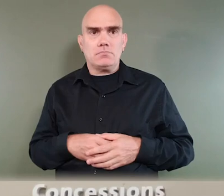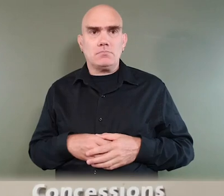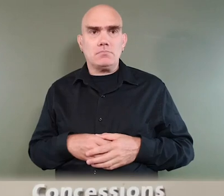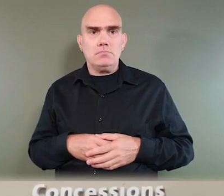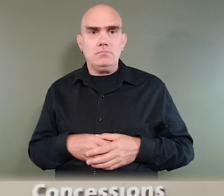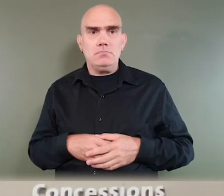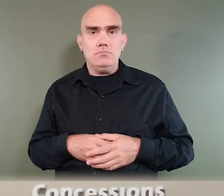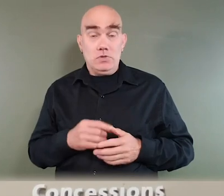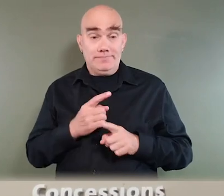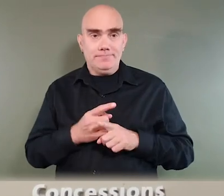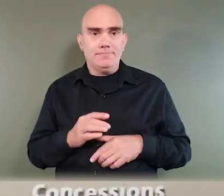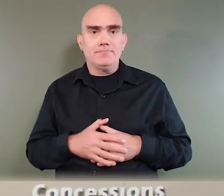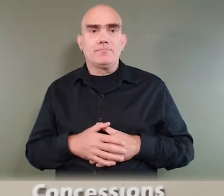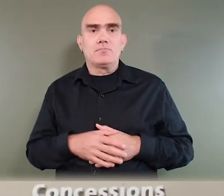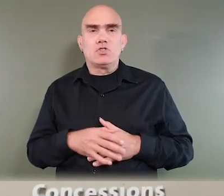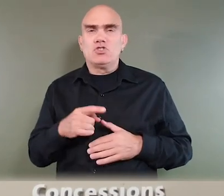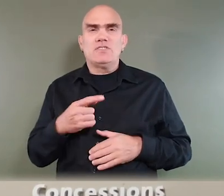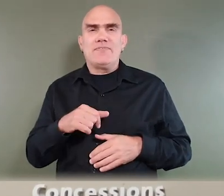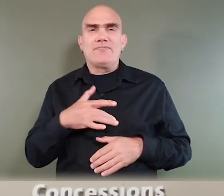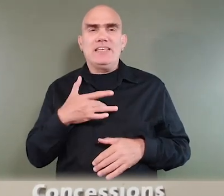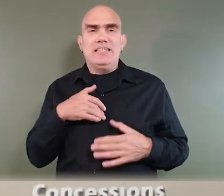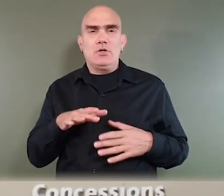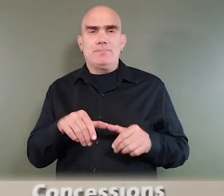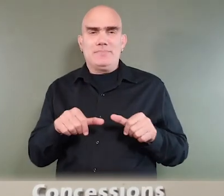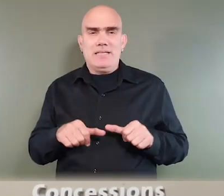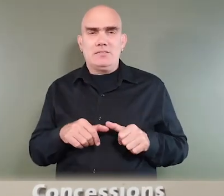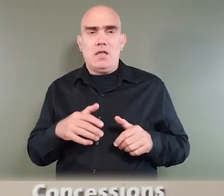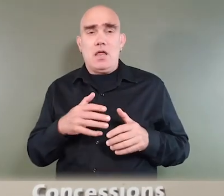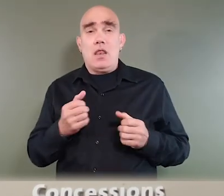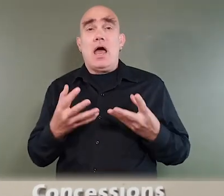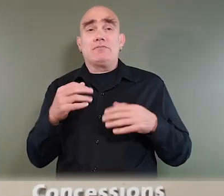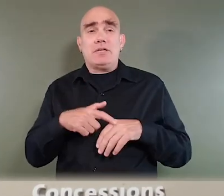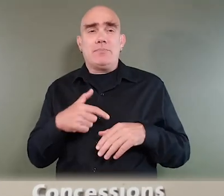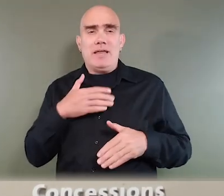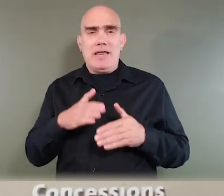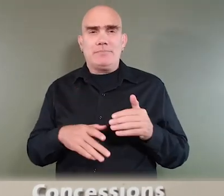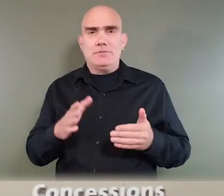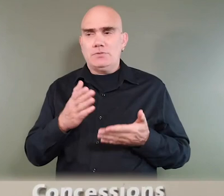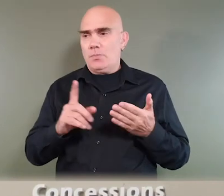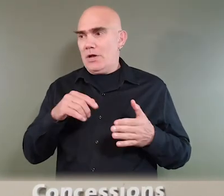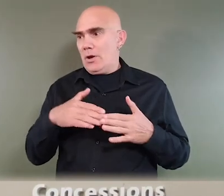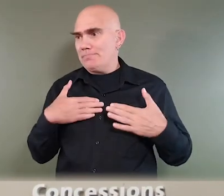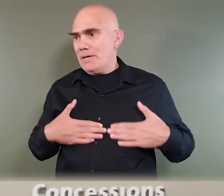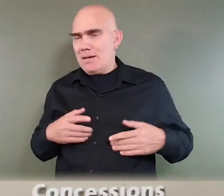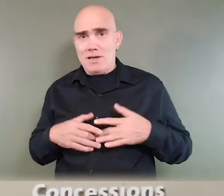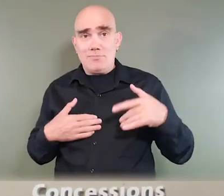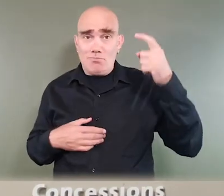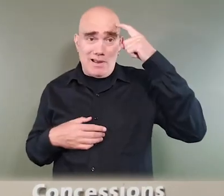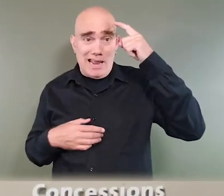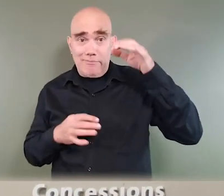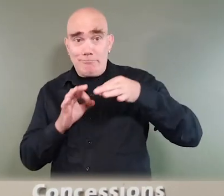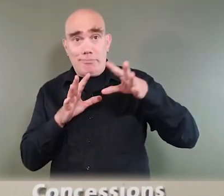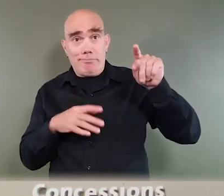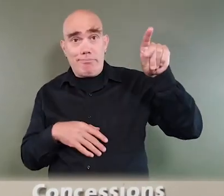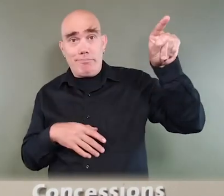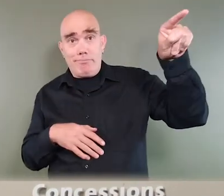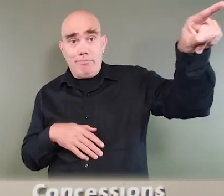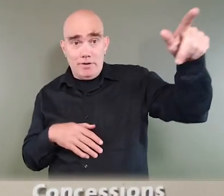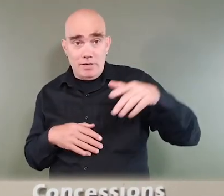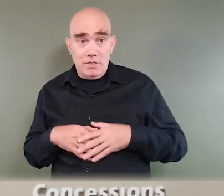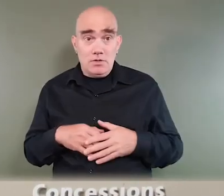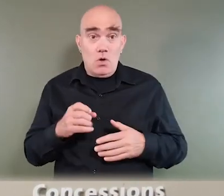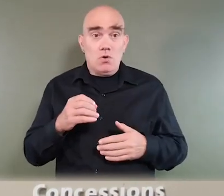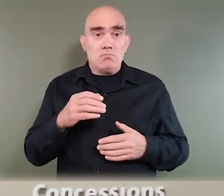just feeling in your place. A lot of times we end up somewhere in our body and our brain is still way somewhere else. So just for a moment, we know